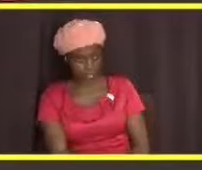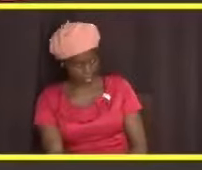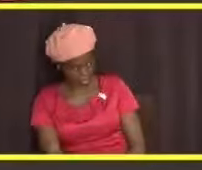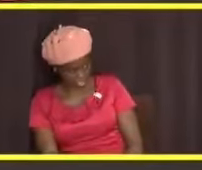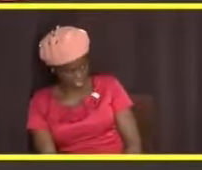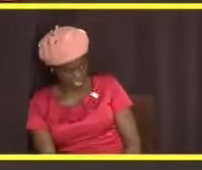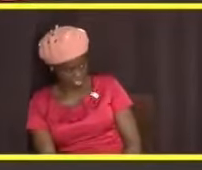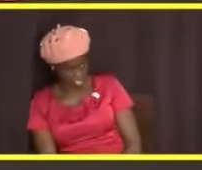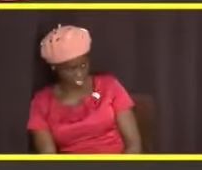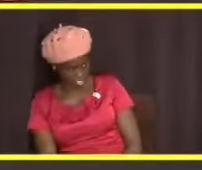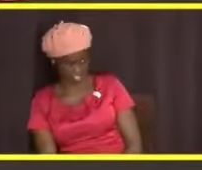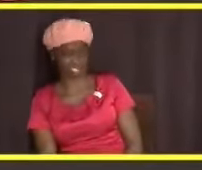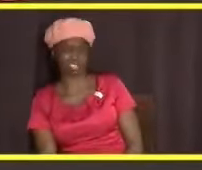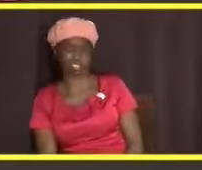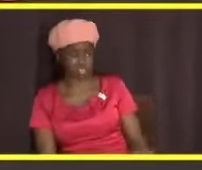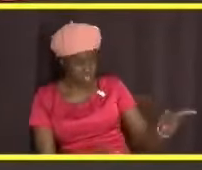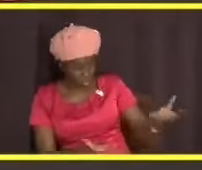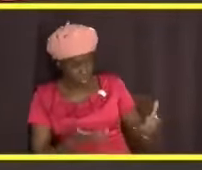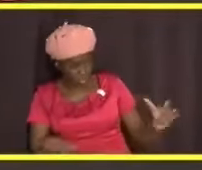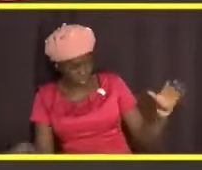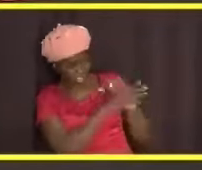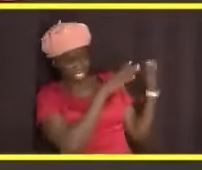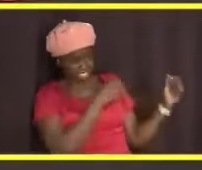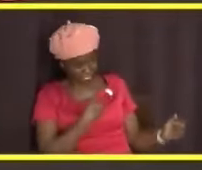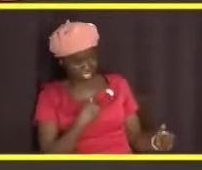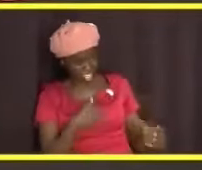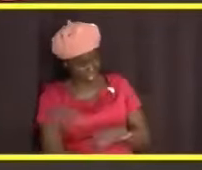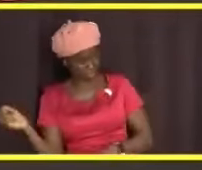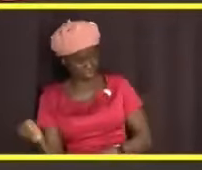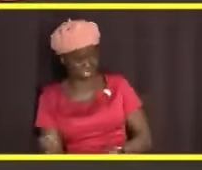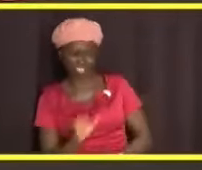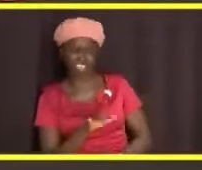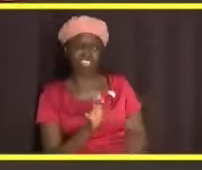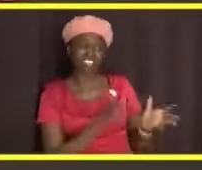The devil said, Jesus, I know.